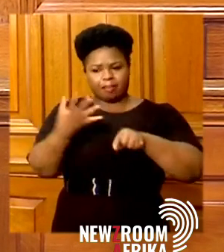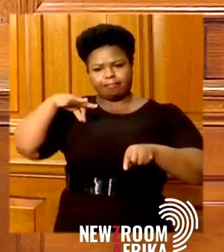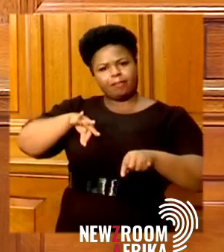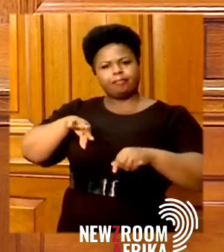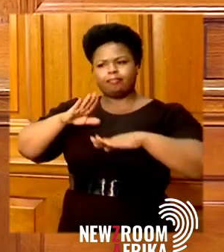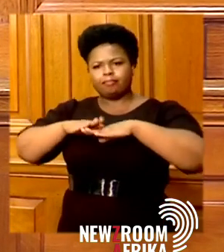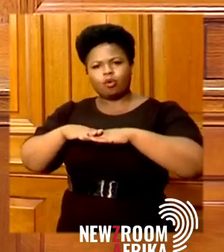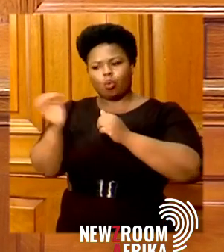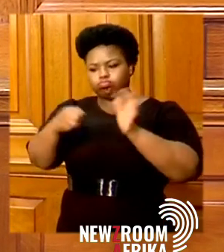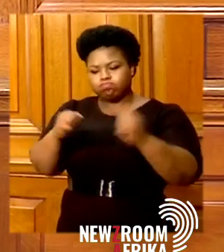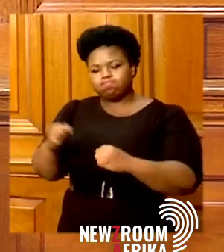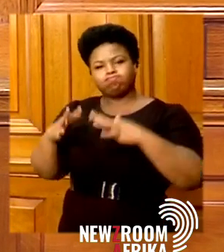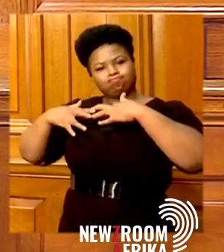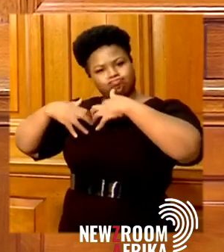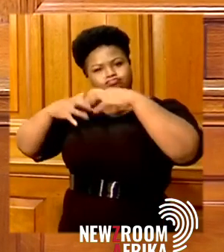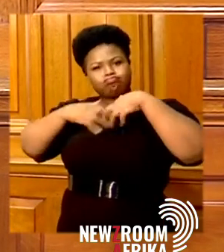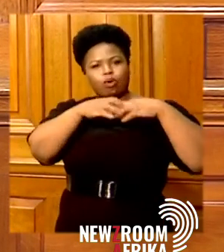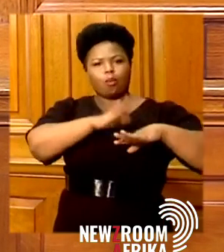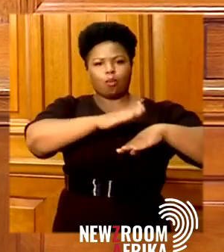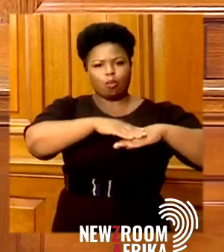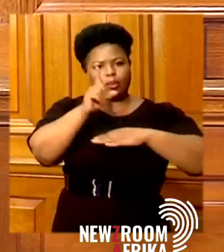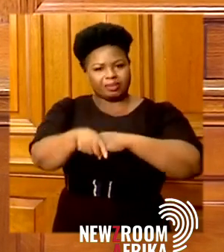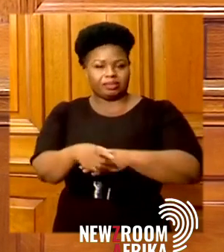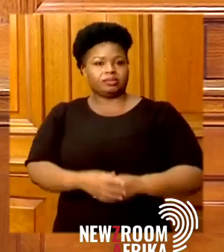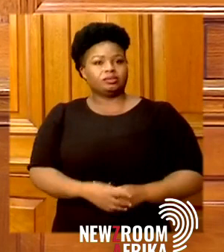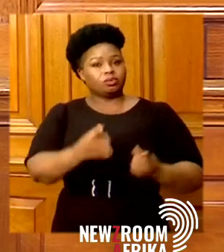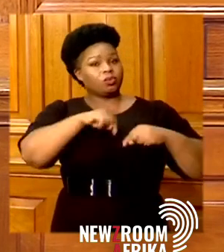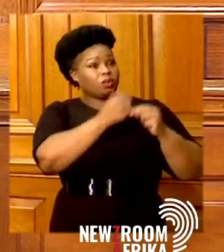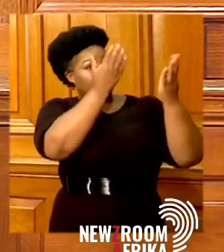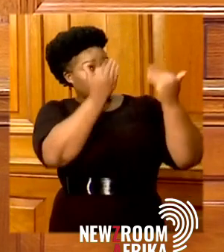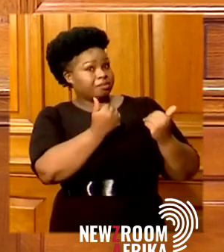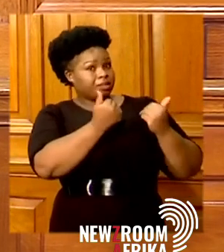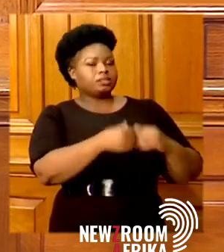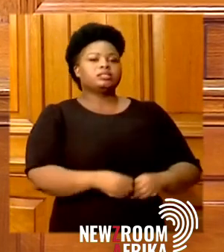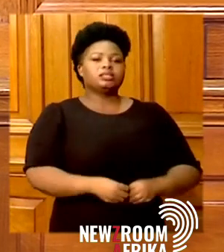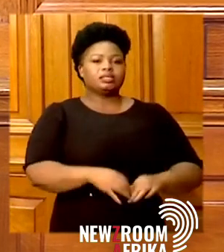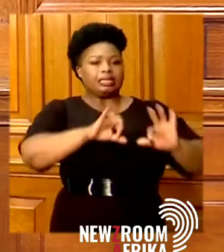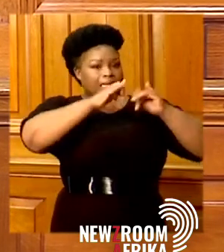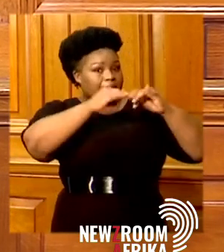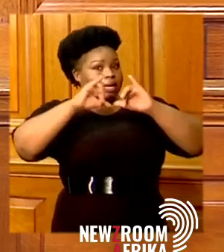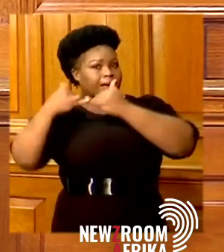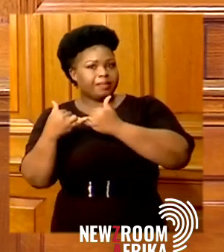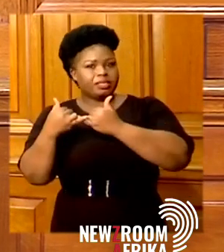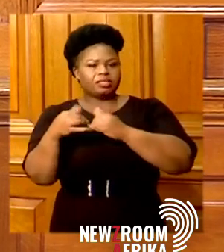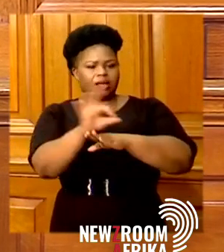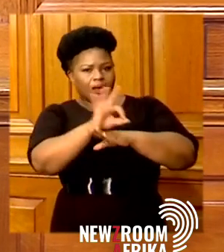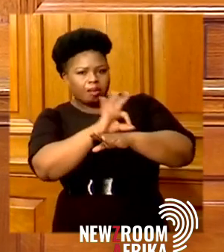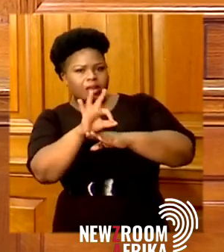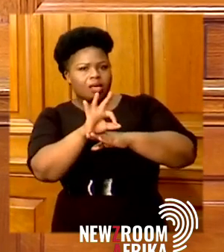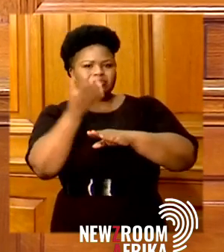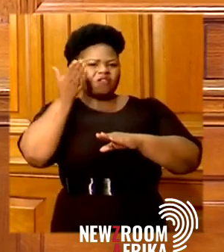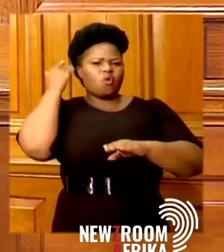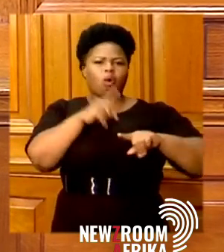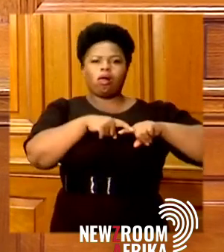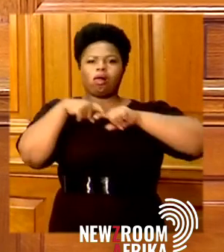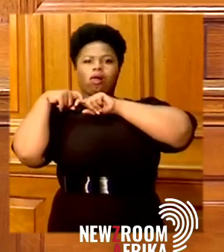employment. We expect businesses to implement the plans they have put on hold